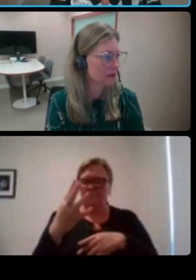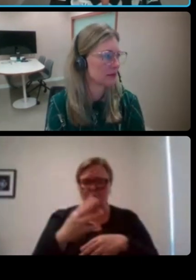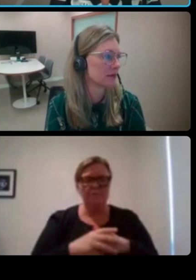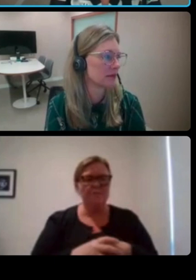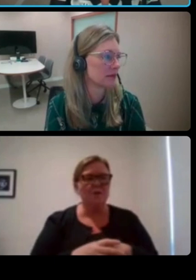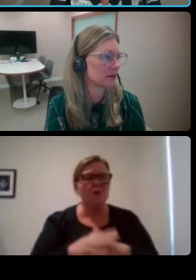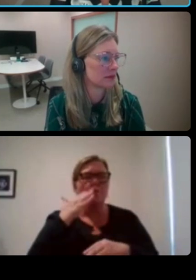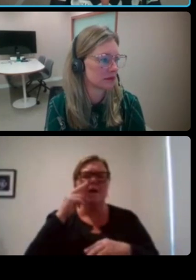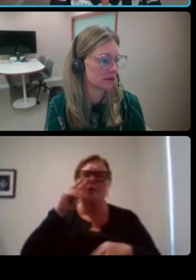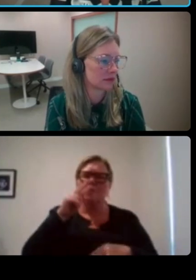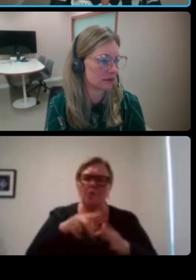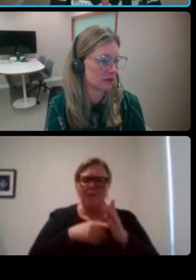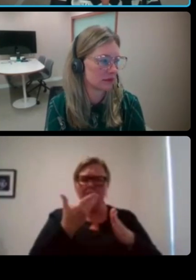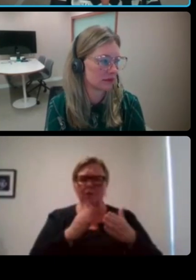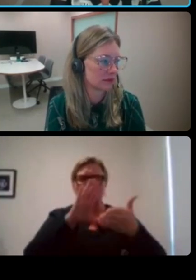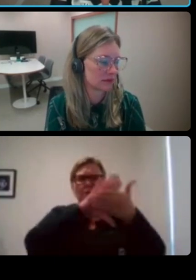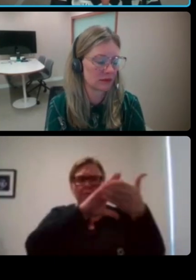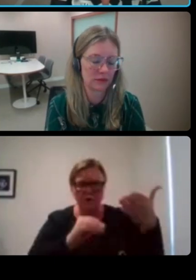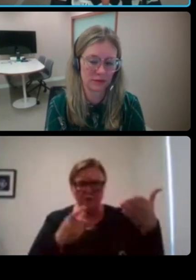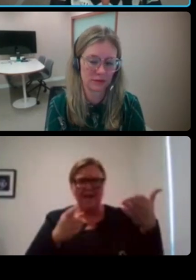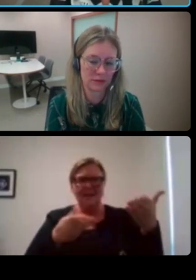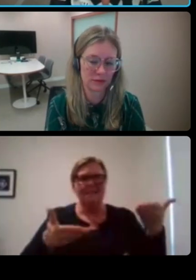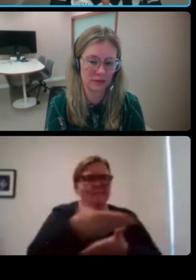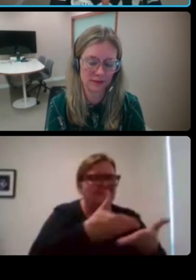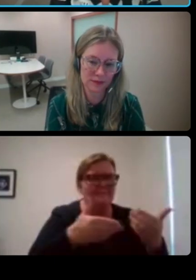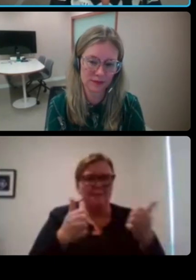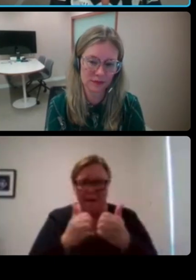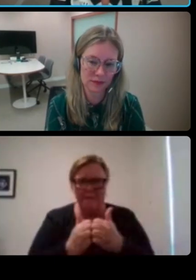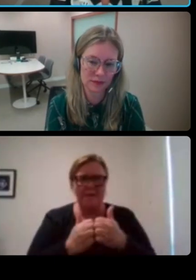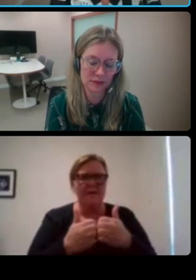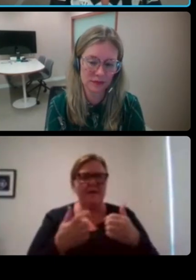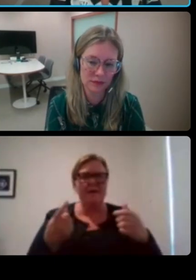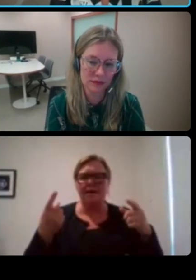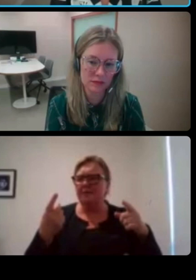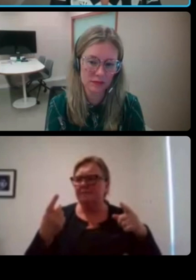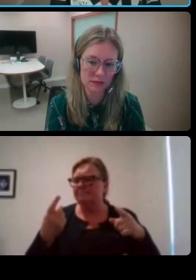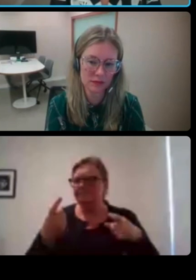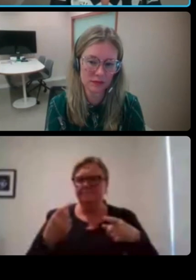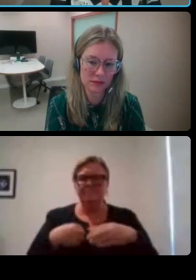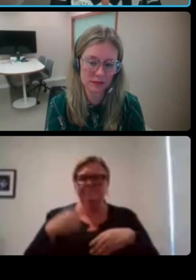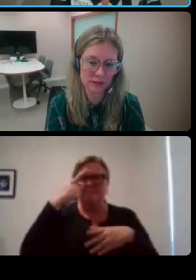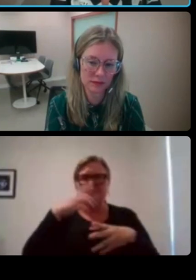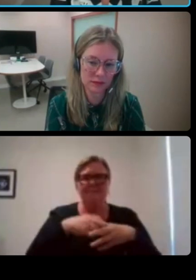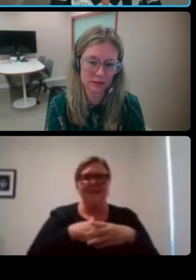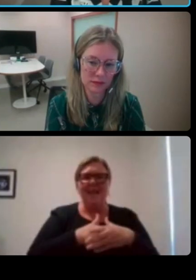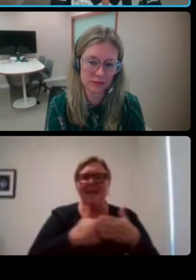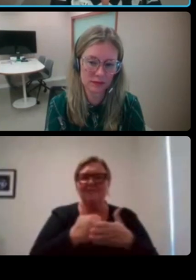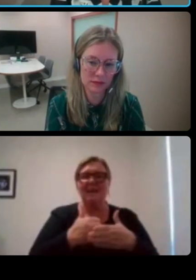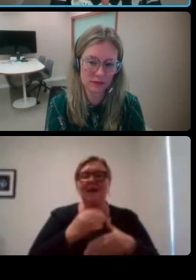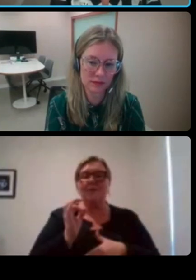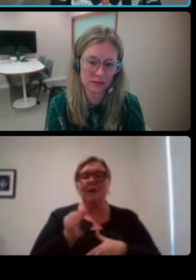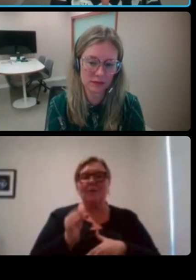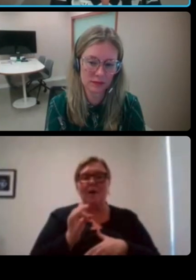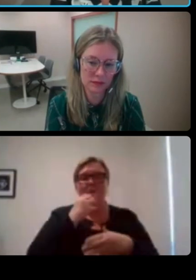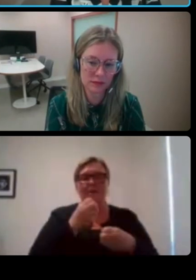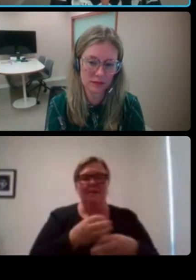look at the new model and the consultation paper, and I think every day that we wait is a day that's